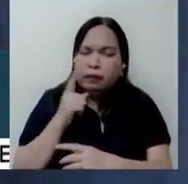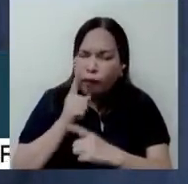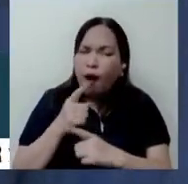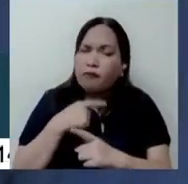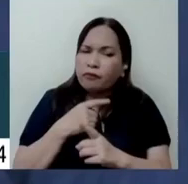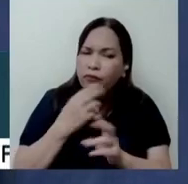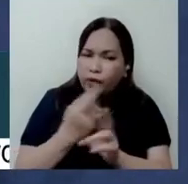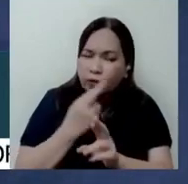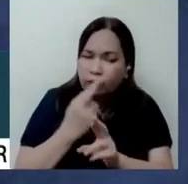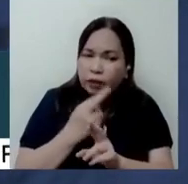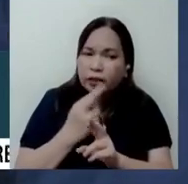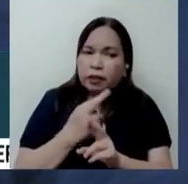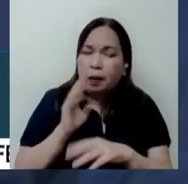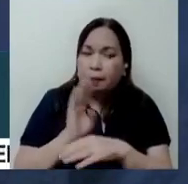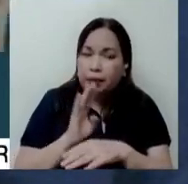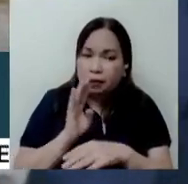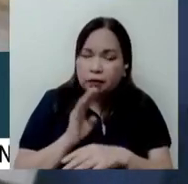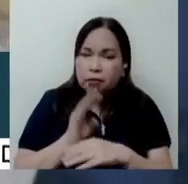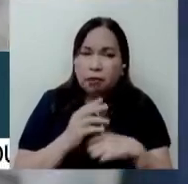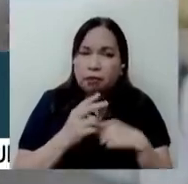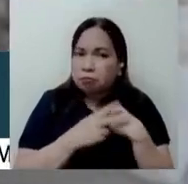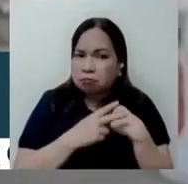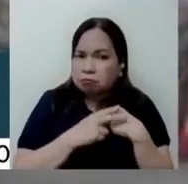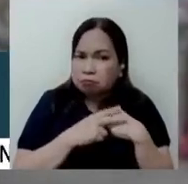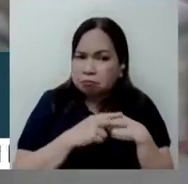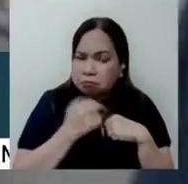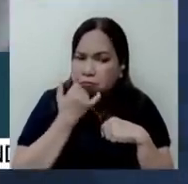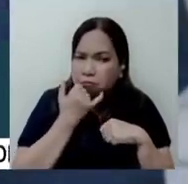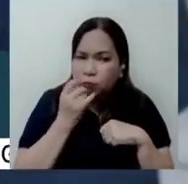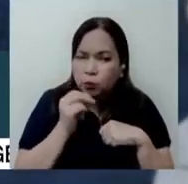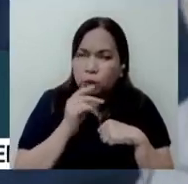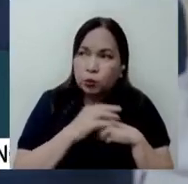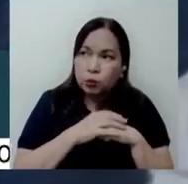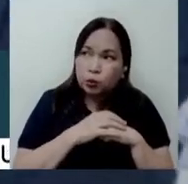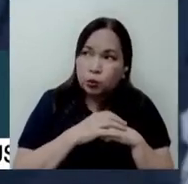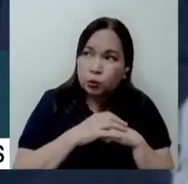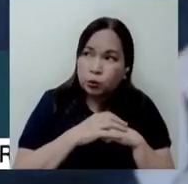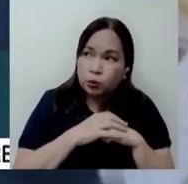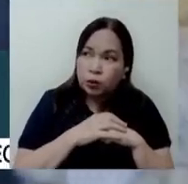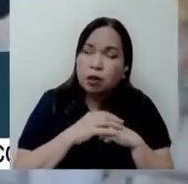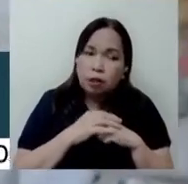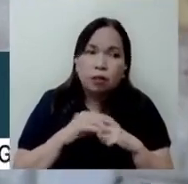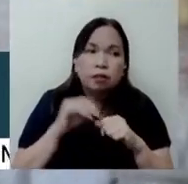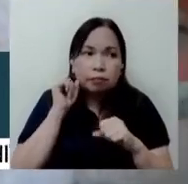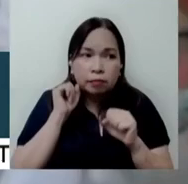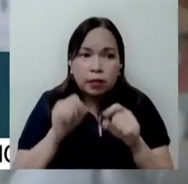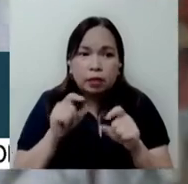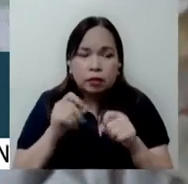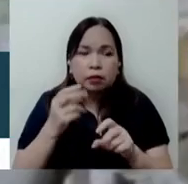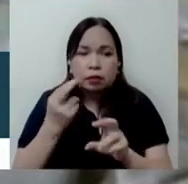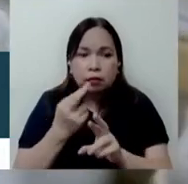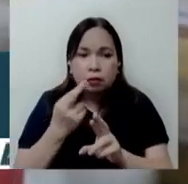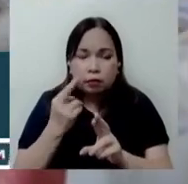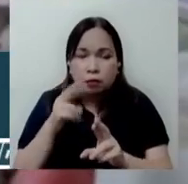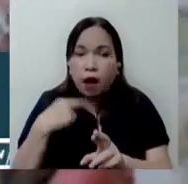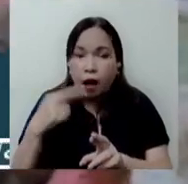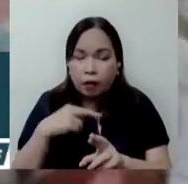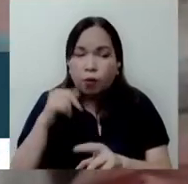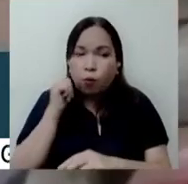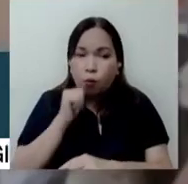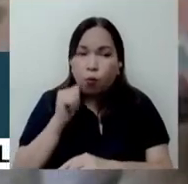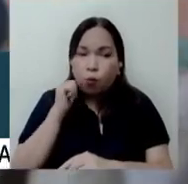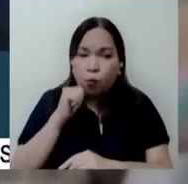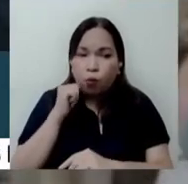they are not hoarding, and that they are releasing rice on a daily basis. So they say that closure,